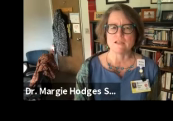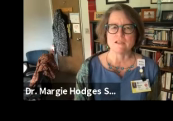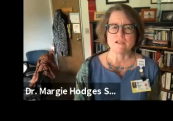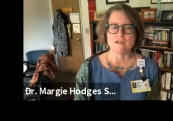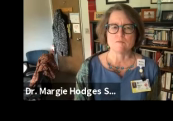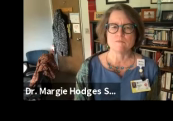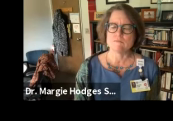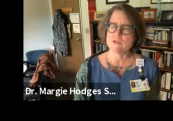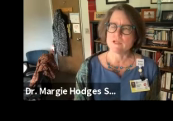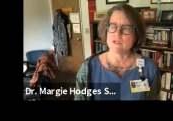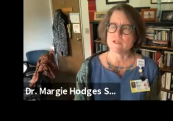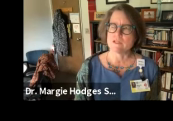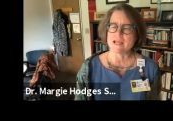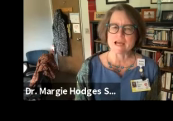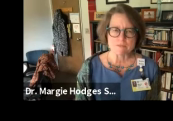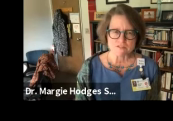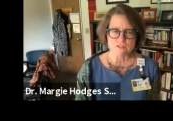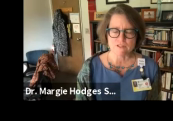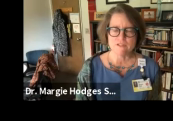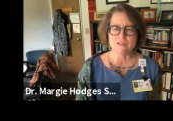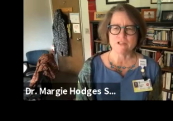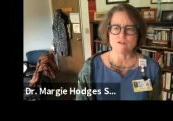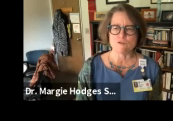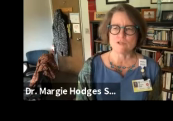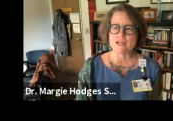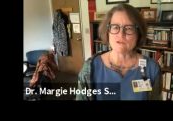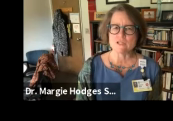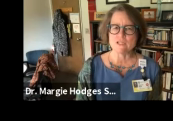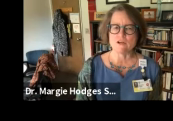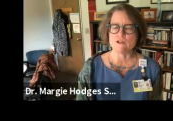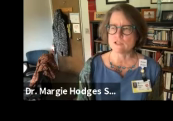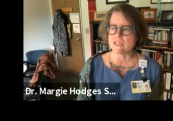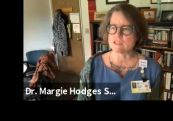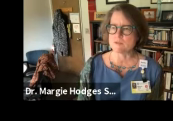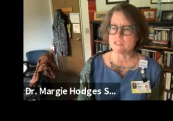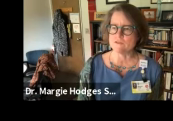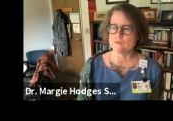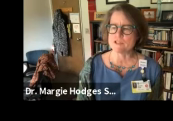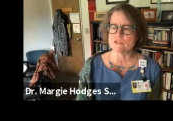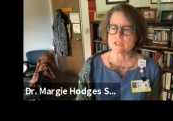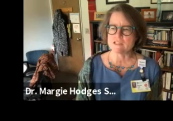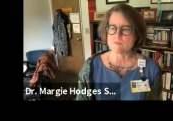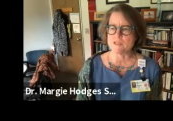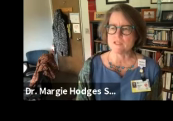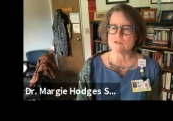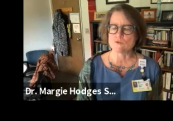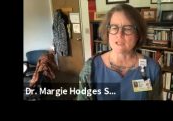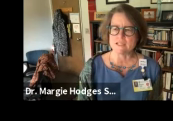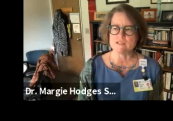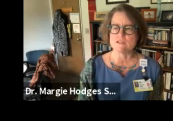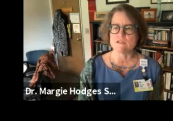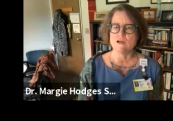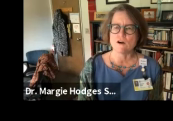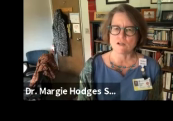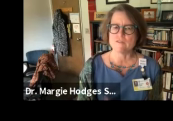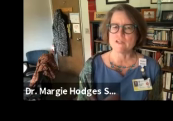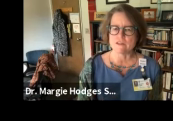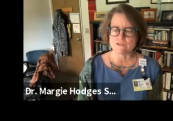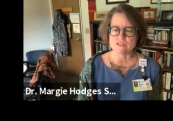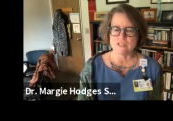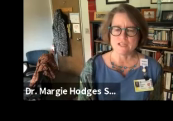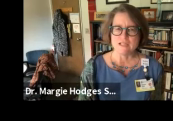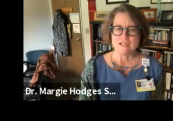at the atmosphere. Not only are you looking at something different, but you're looking at something that is related to all